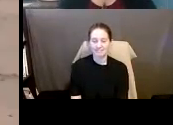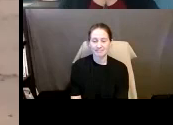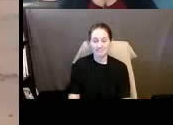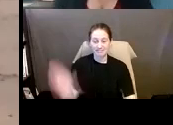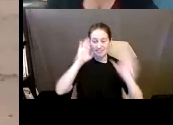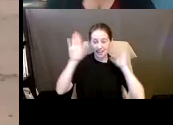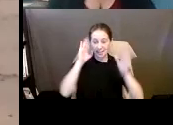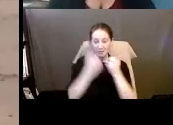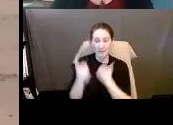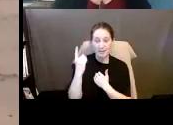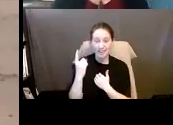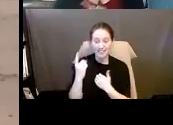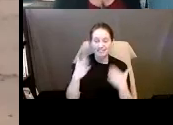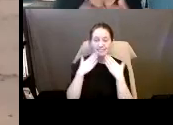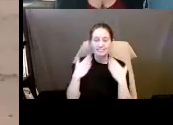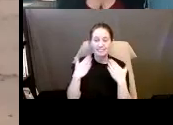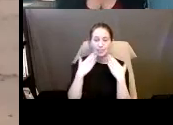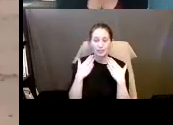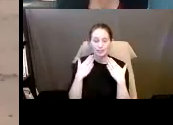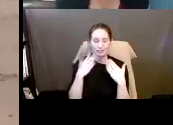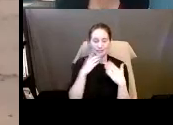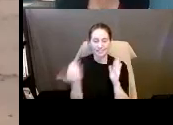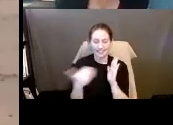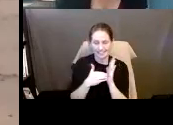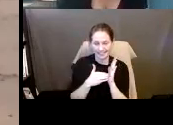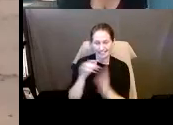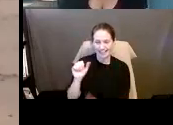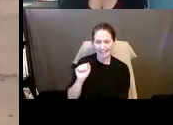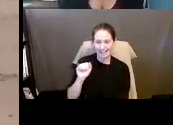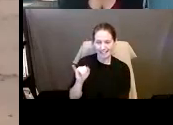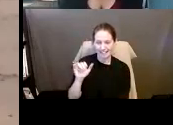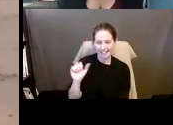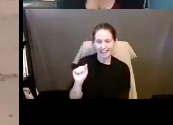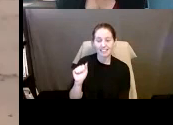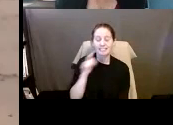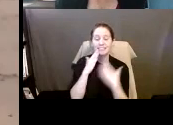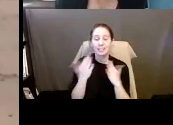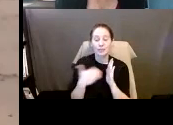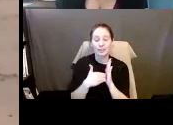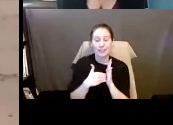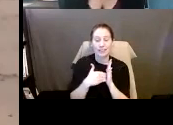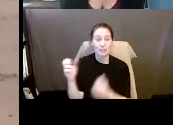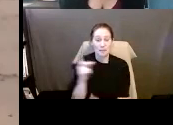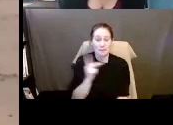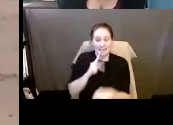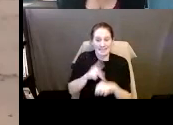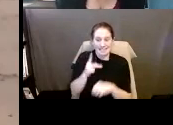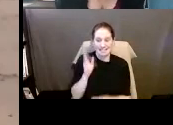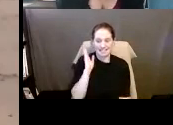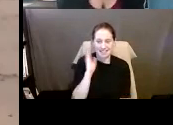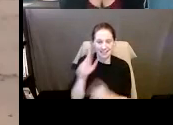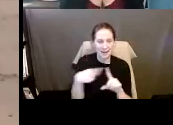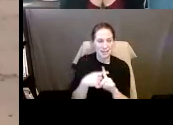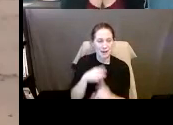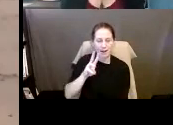Hello, everyone. Thank you once again to the AIA, and thank you so much for having me back for a second talk about Wadi